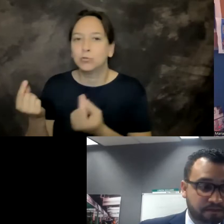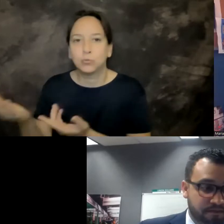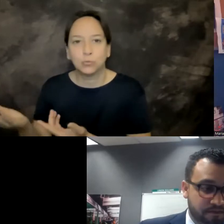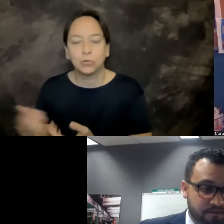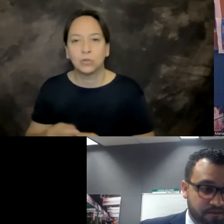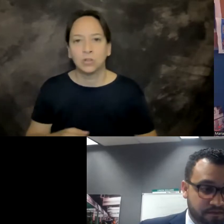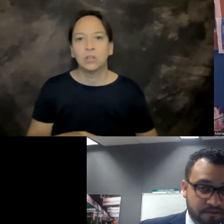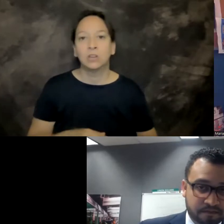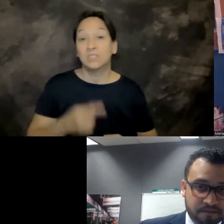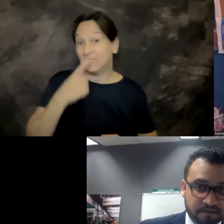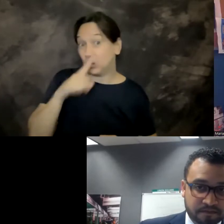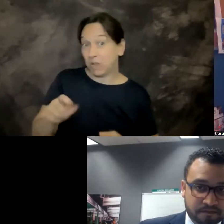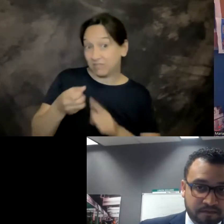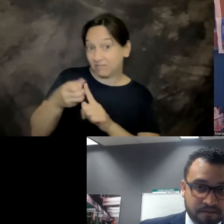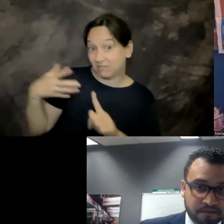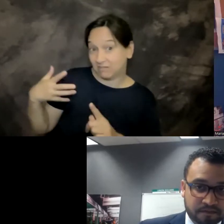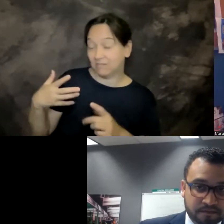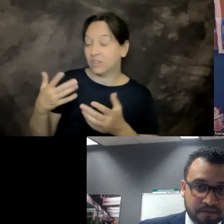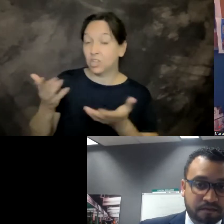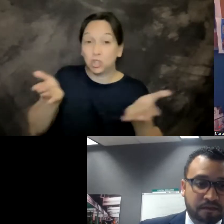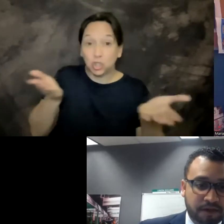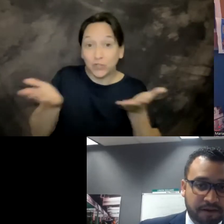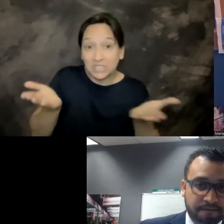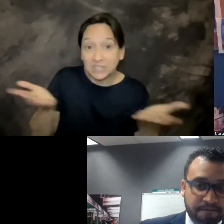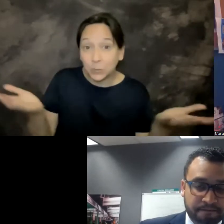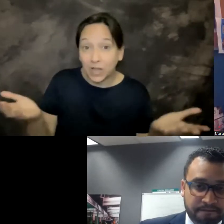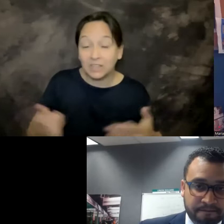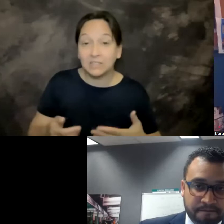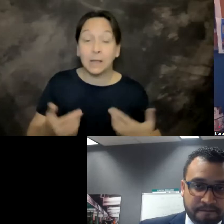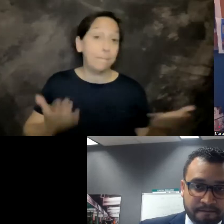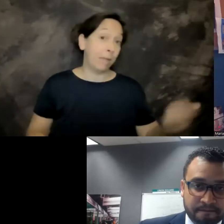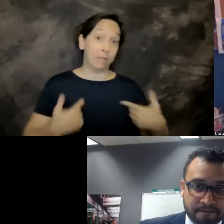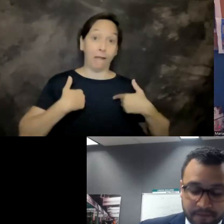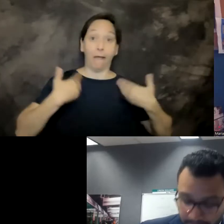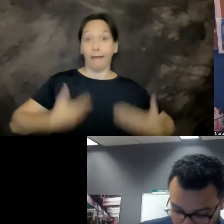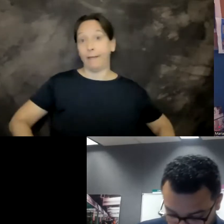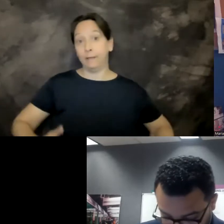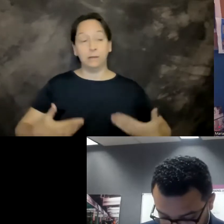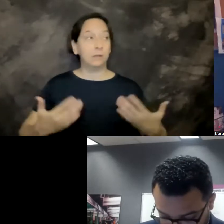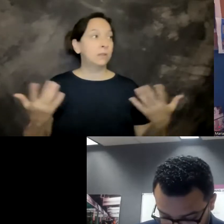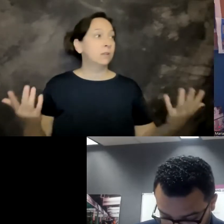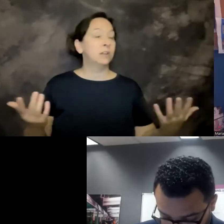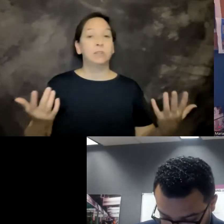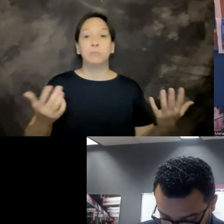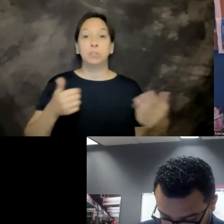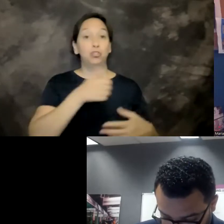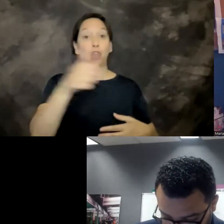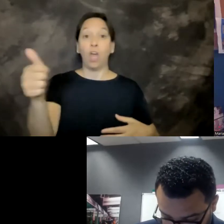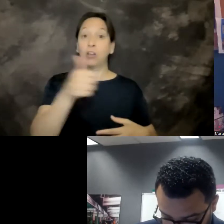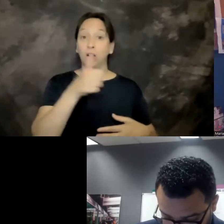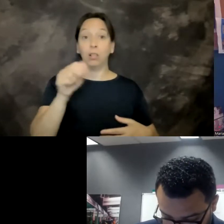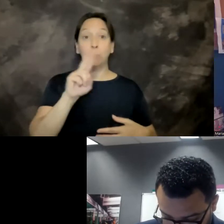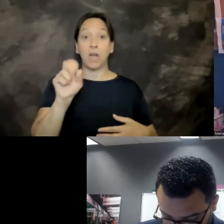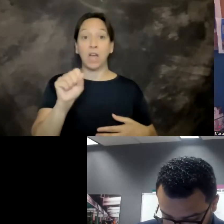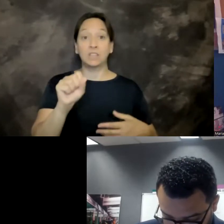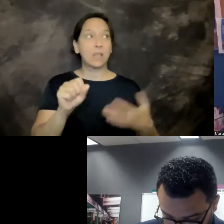about what the actual services are going to be like if I am somebody who either the charter bus